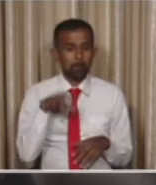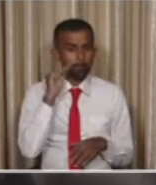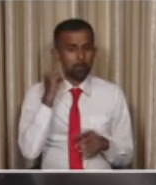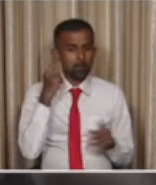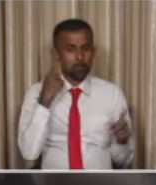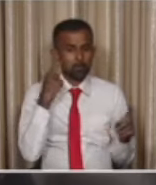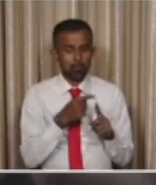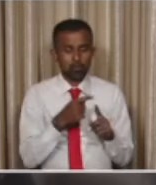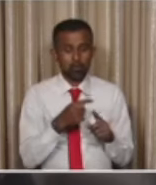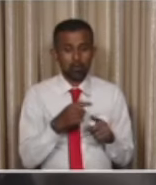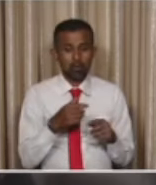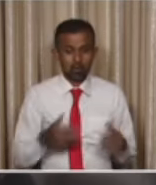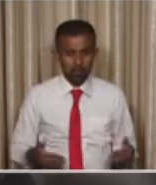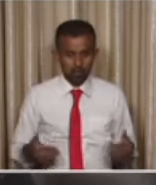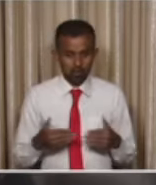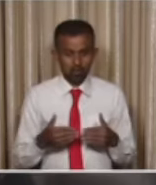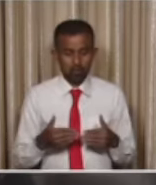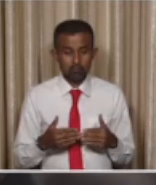because